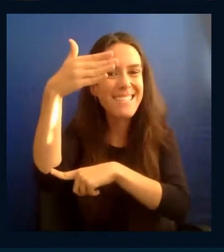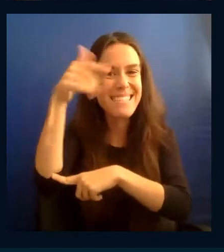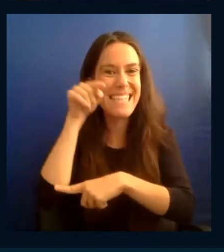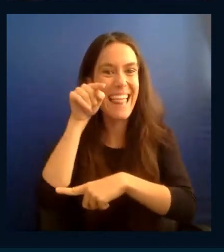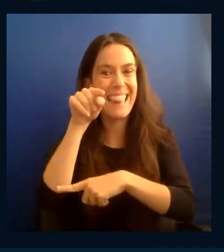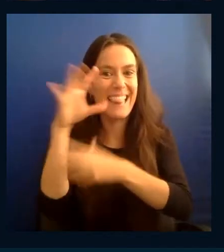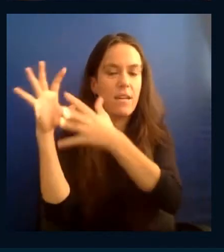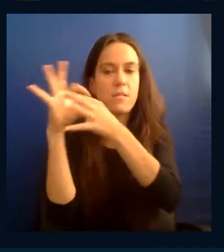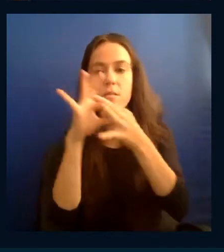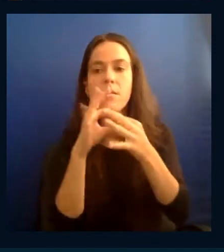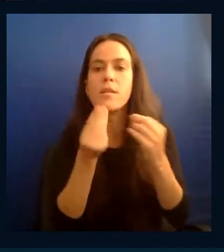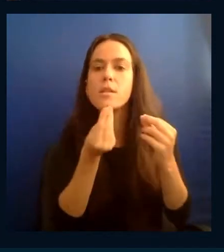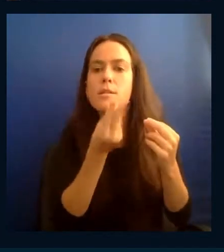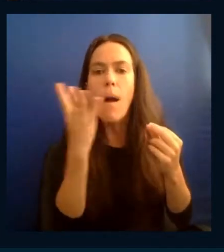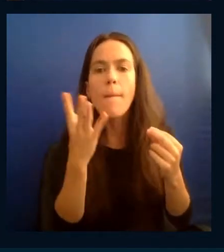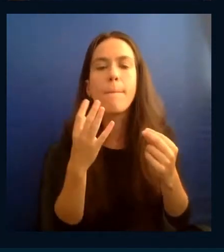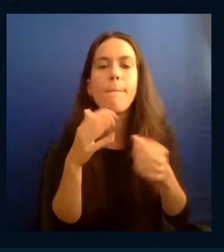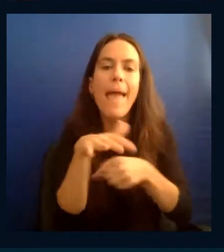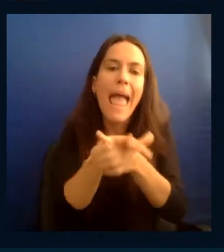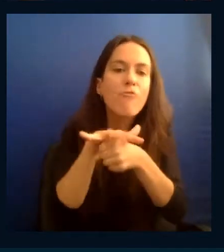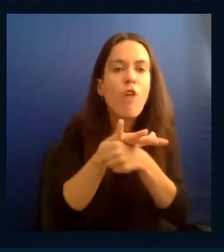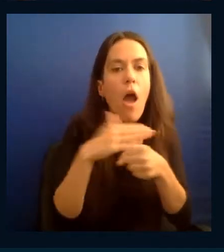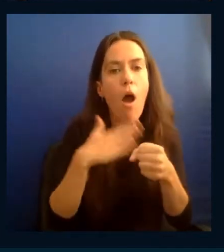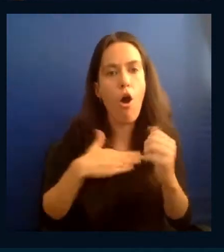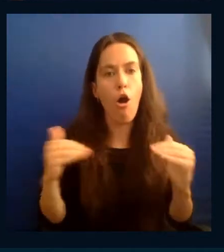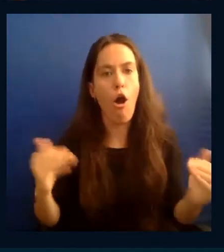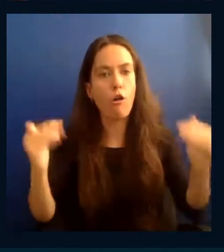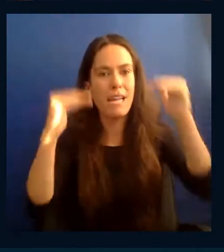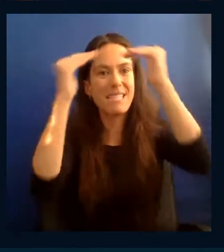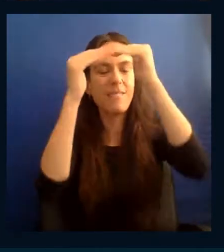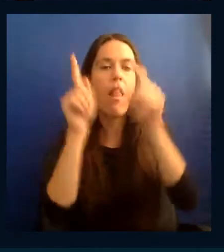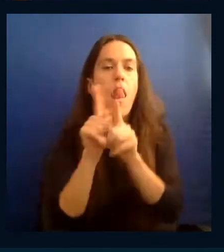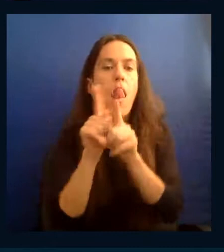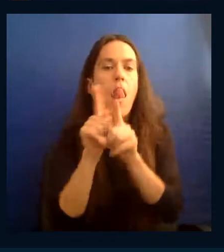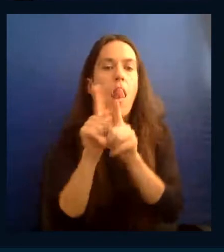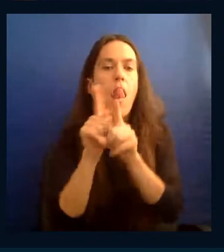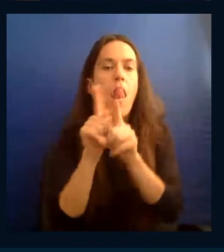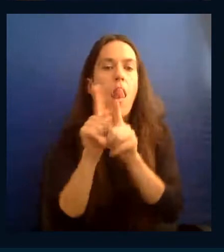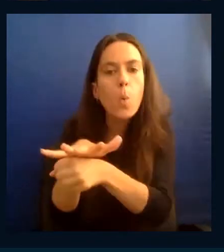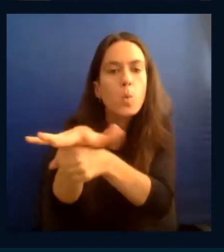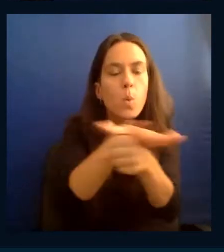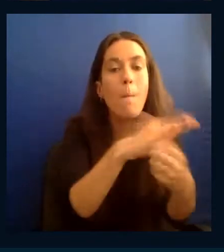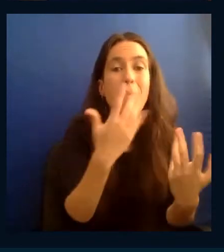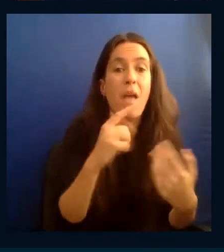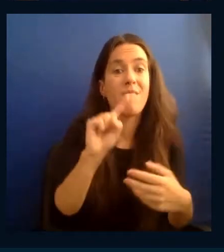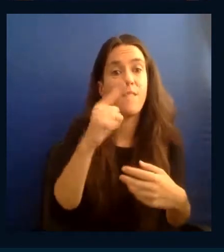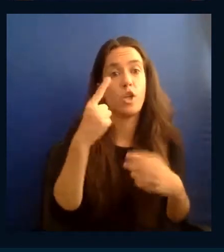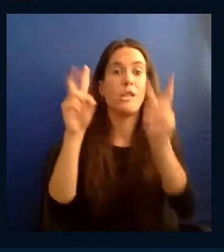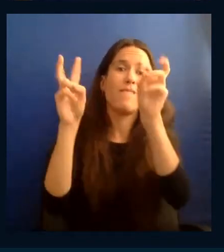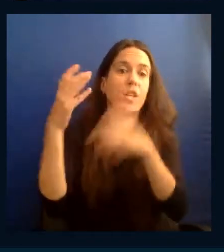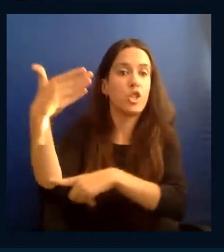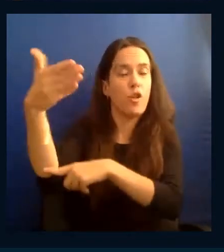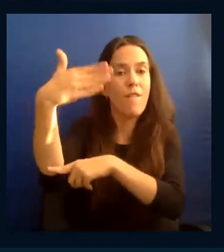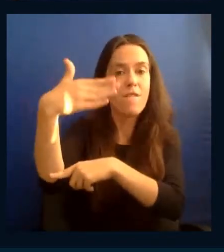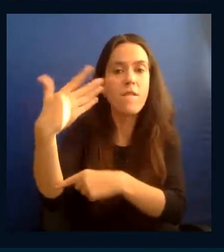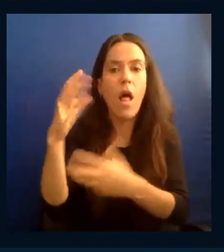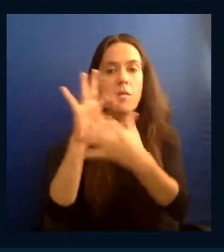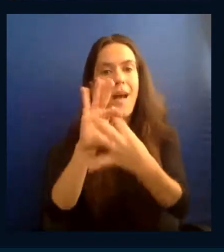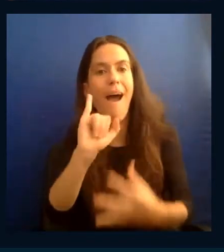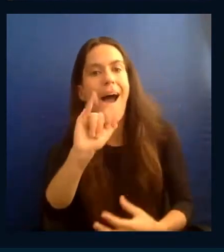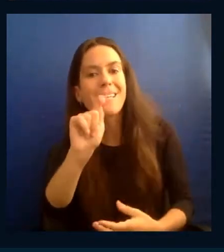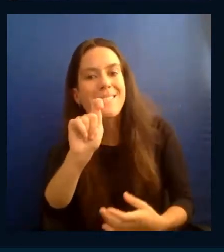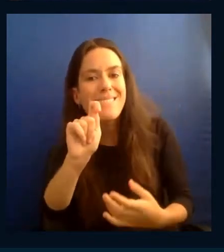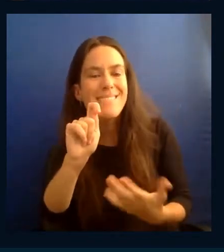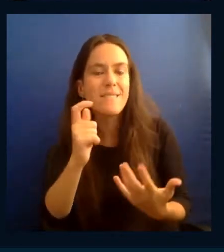deploy to certain areas of your organization. Almost think of it as like zones. Maybe your first feature flag is going to your IT organization